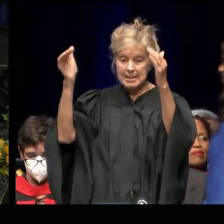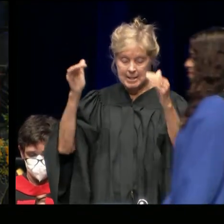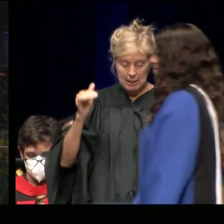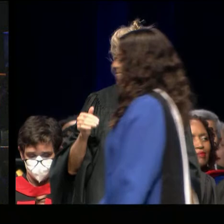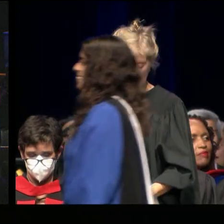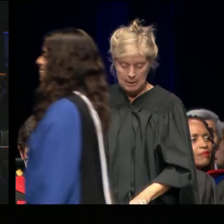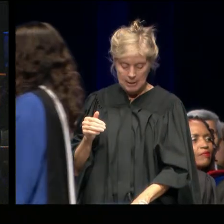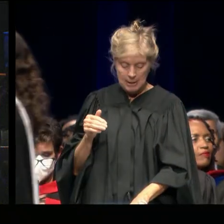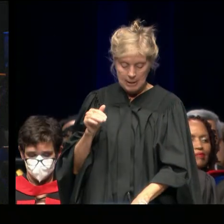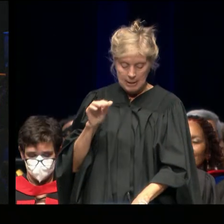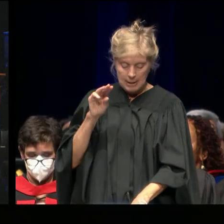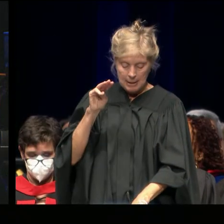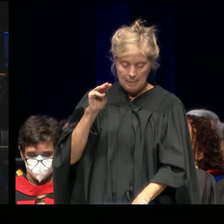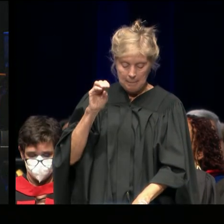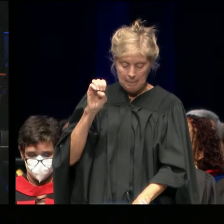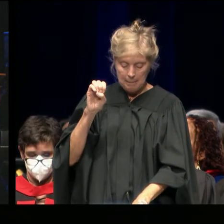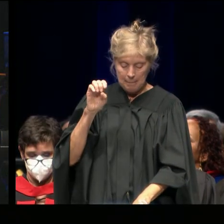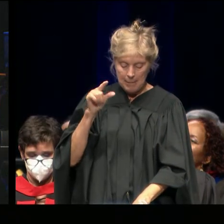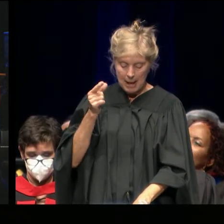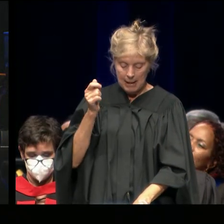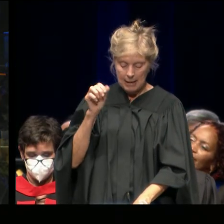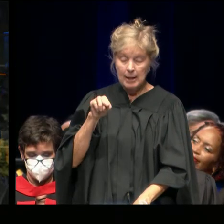Megan Lobo.